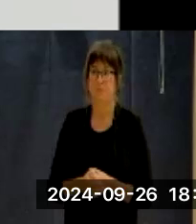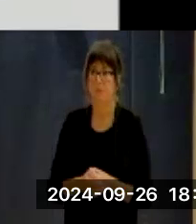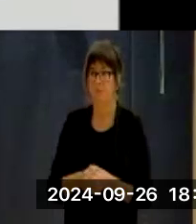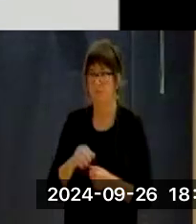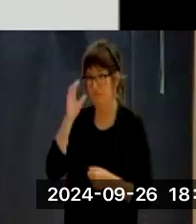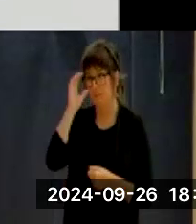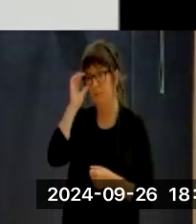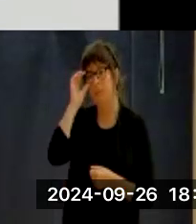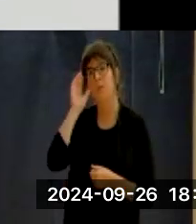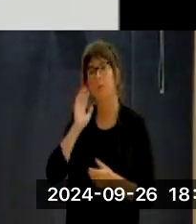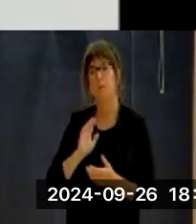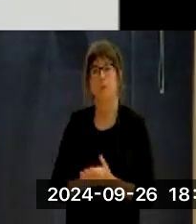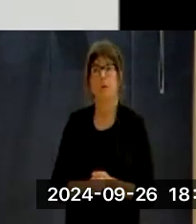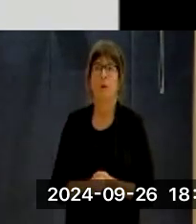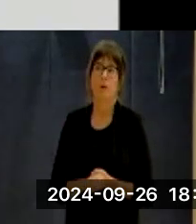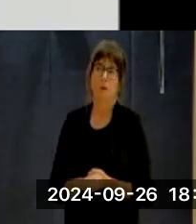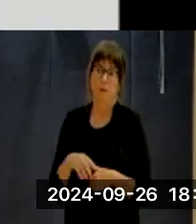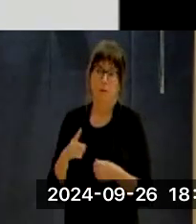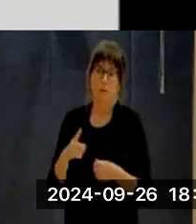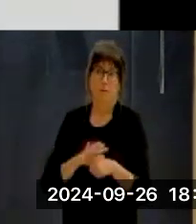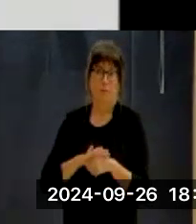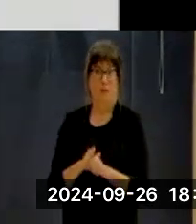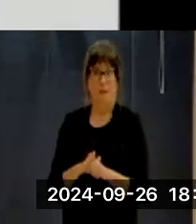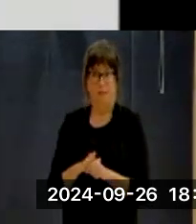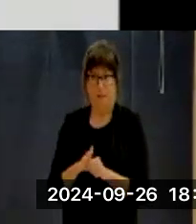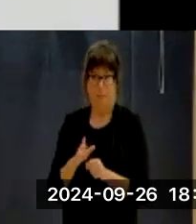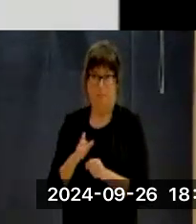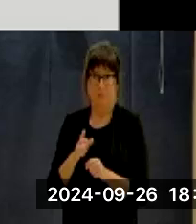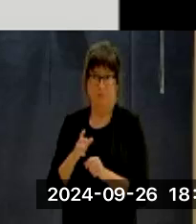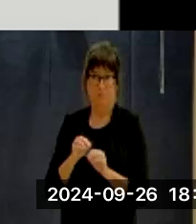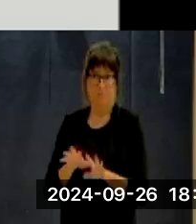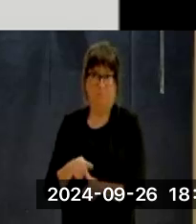as when the pandemic initially started,